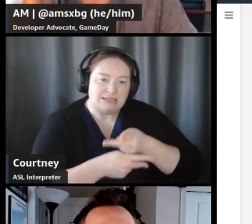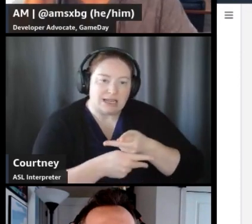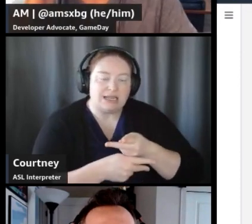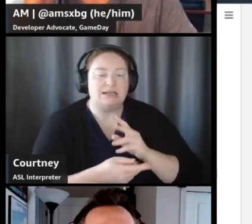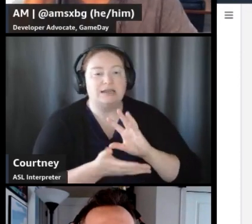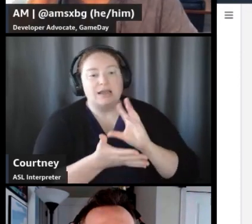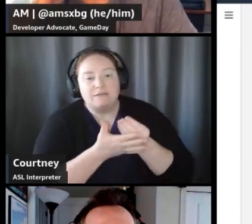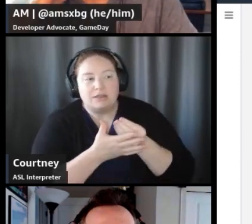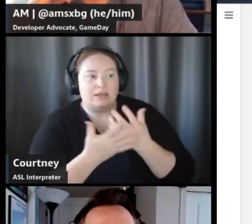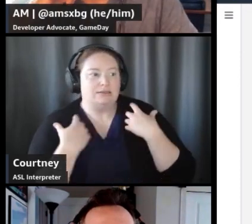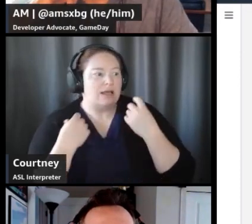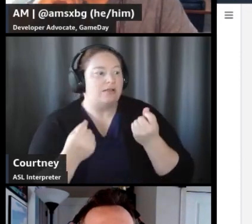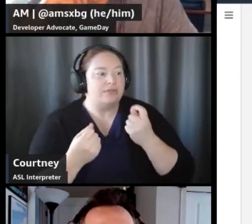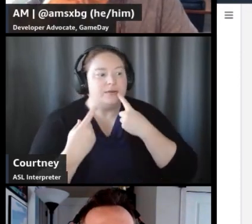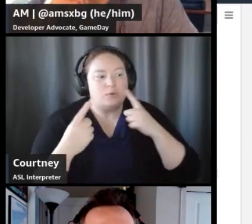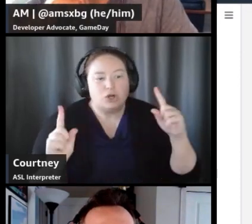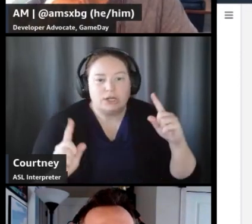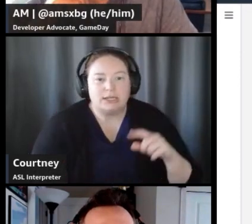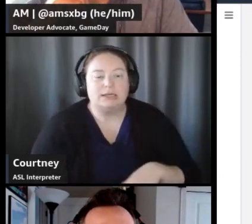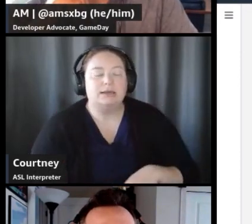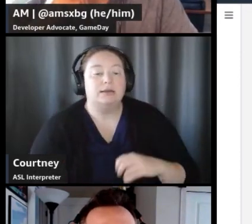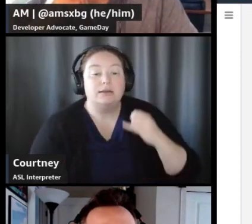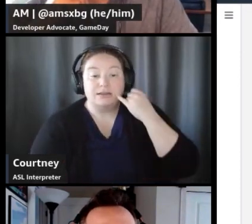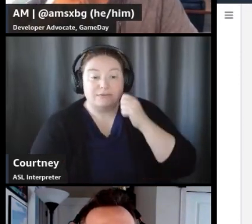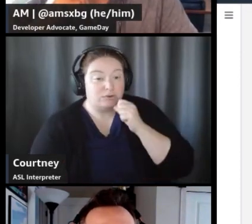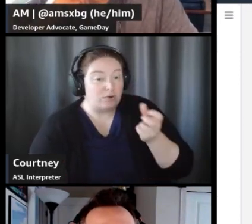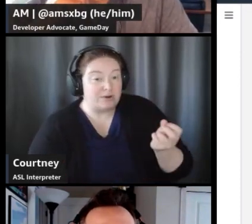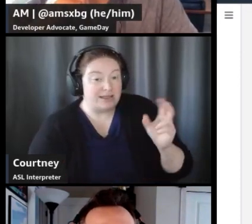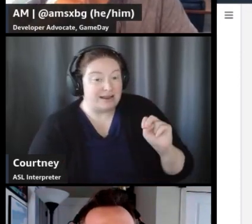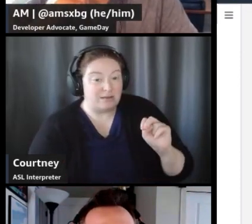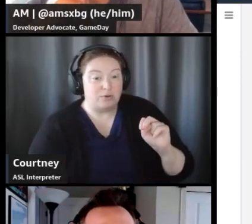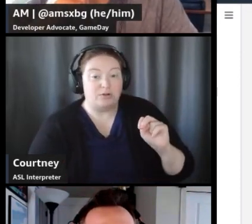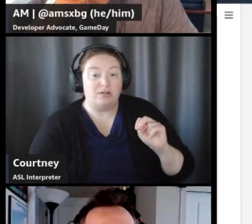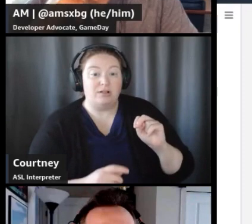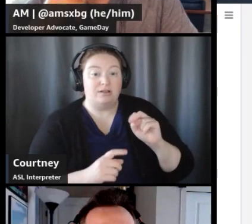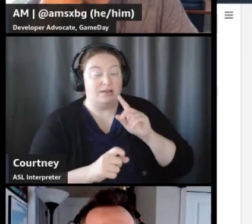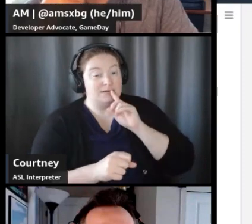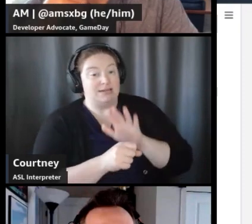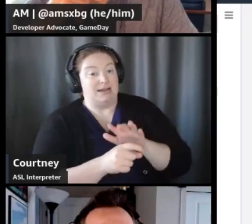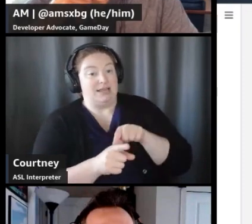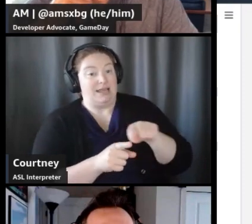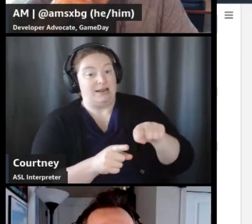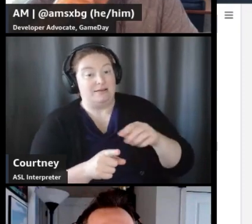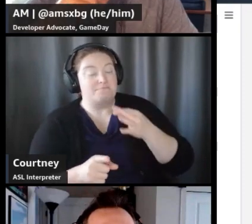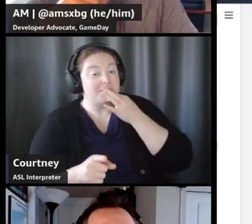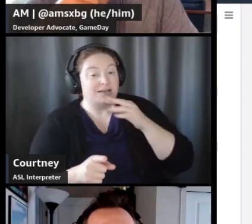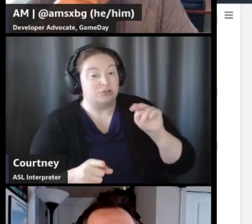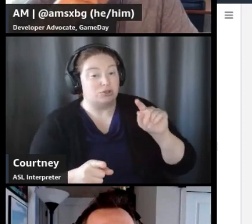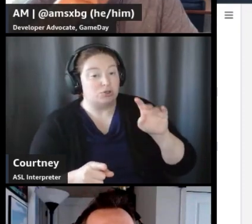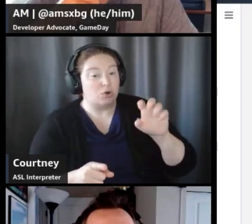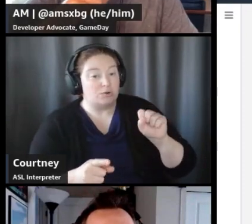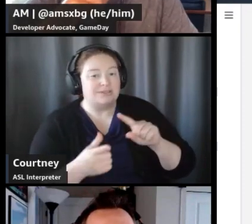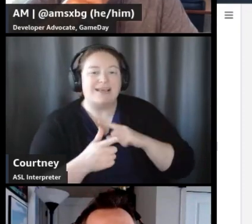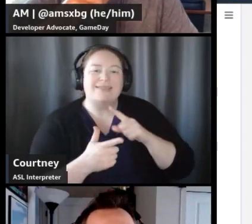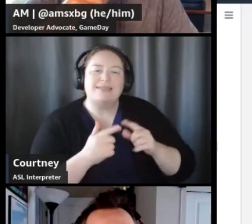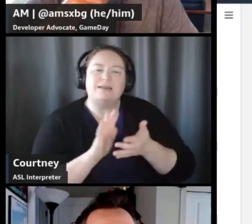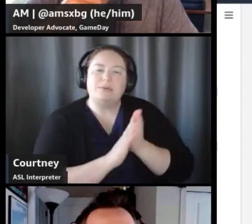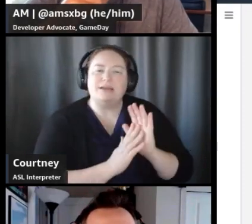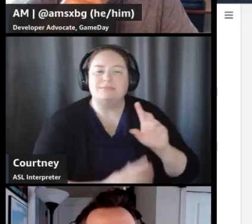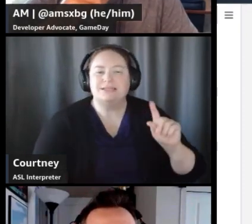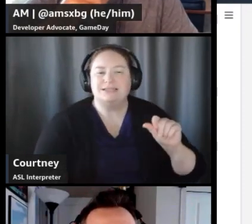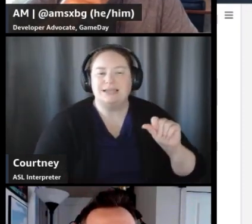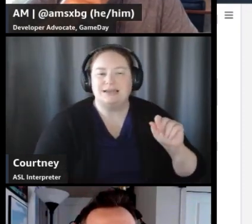healthy and working. If you do not enable dedicated master nodes, that role is then played by the data nodes,